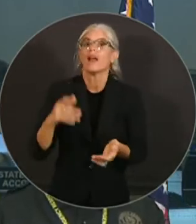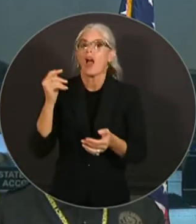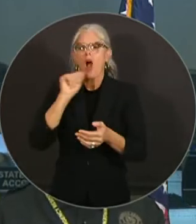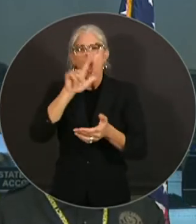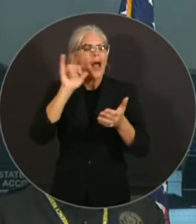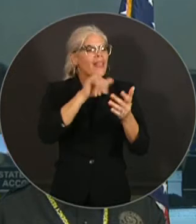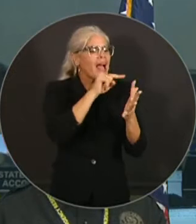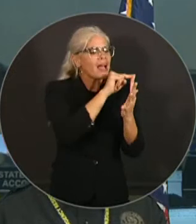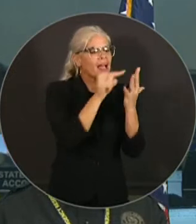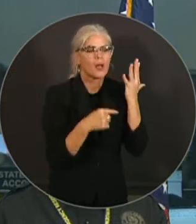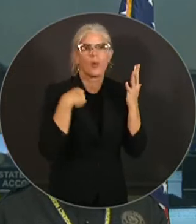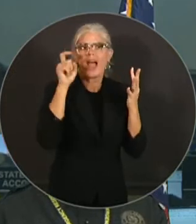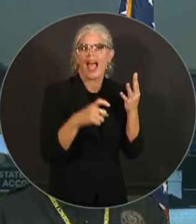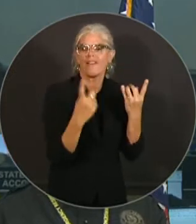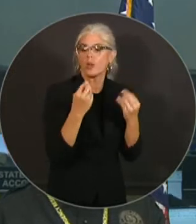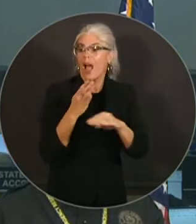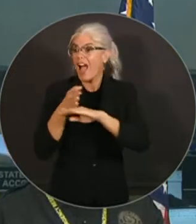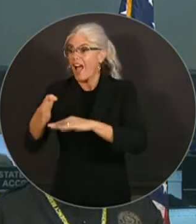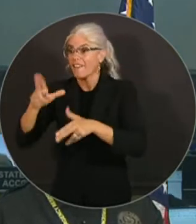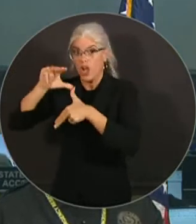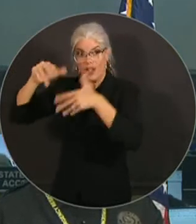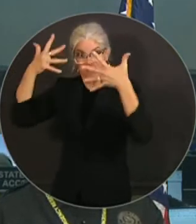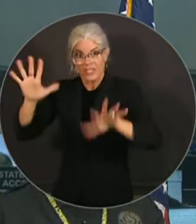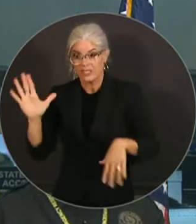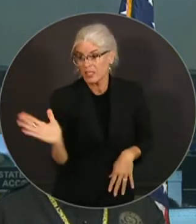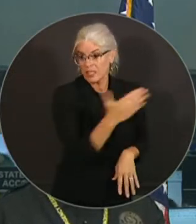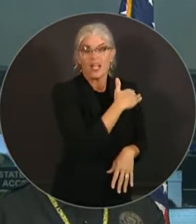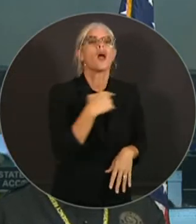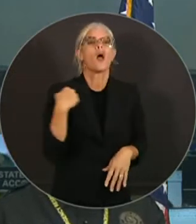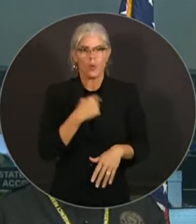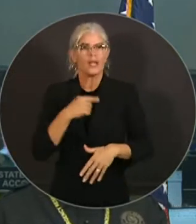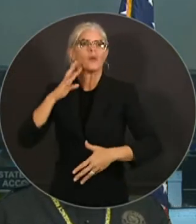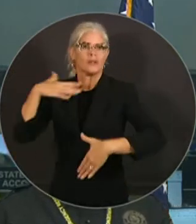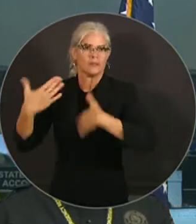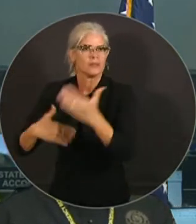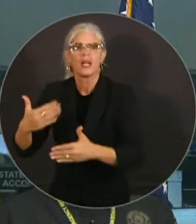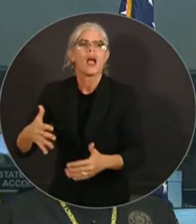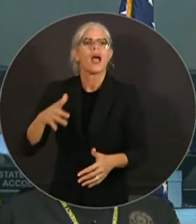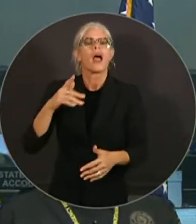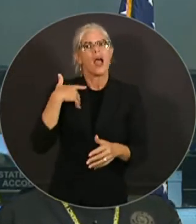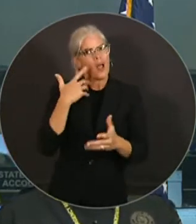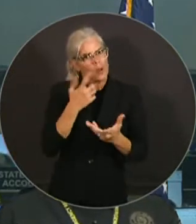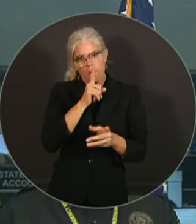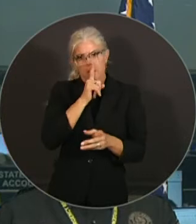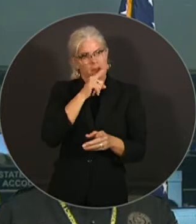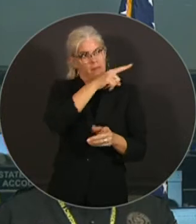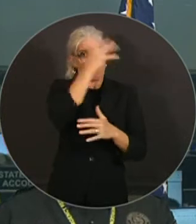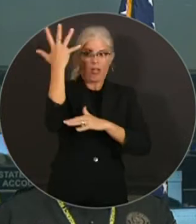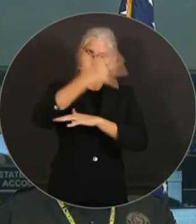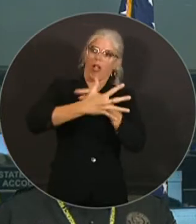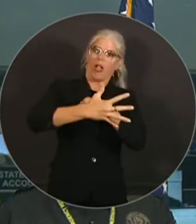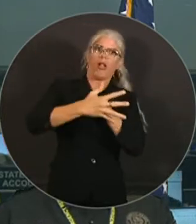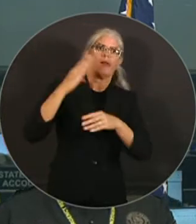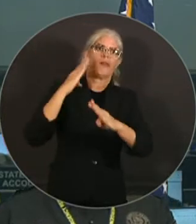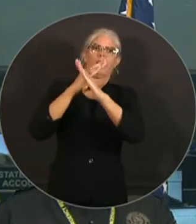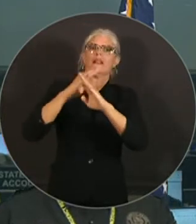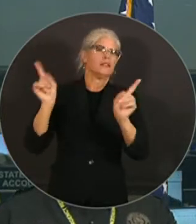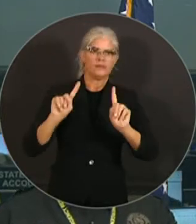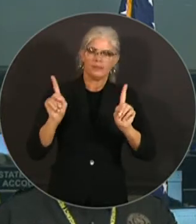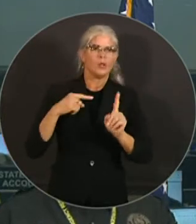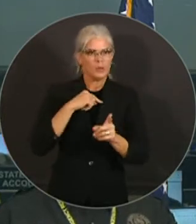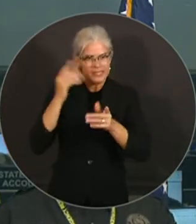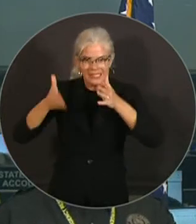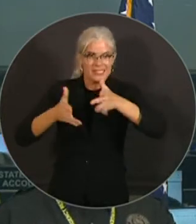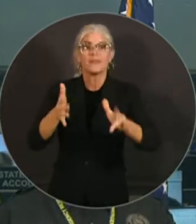search and rescue life safety mission can go unimpeded. Also, with our coastal facilities, with bridges,